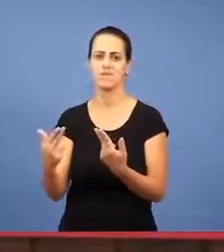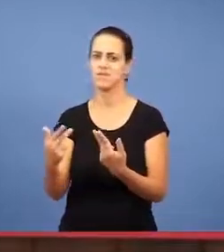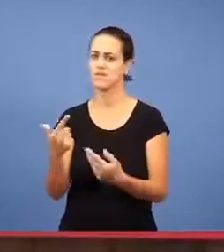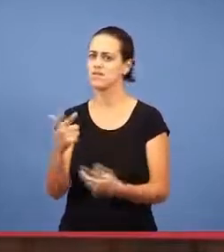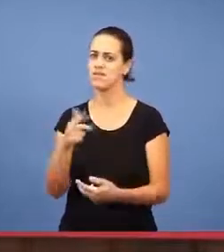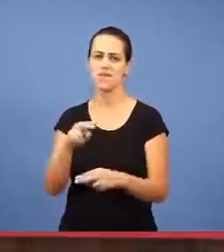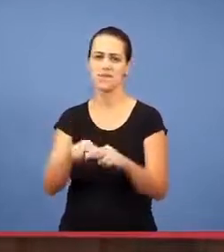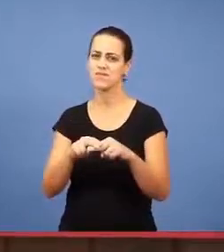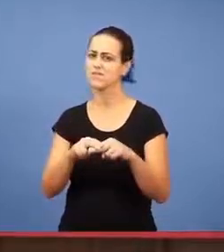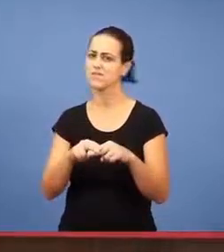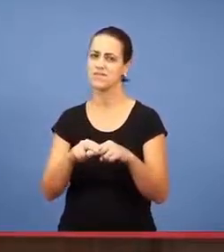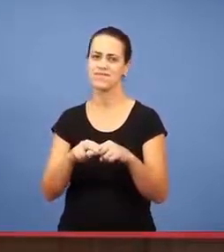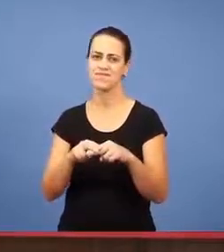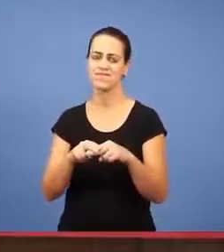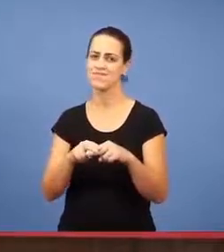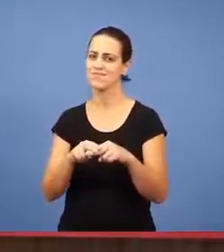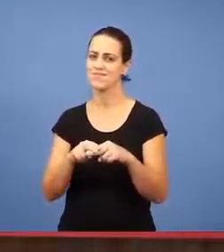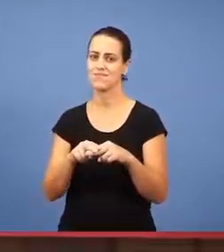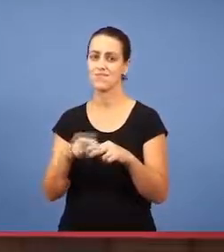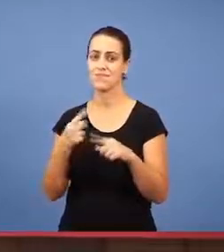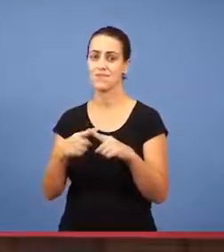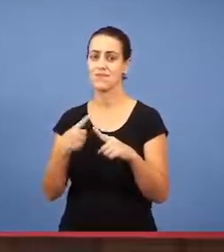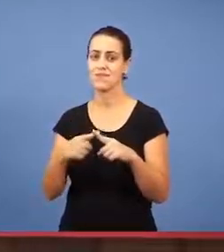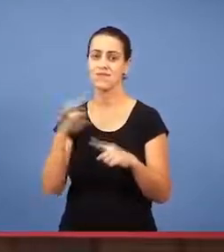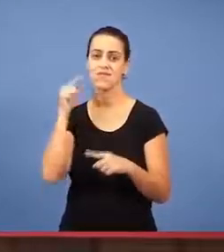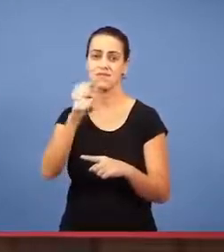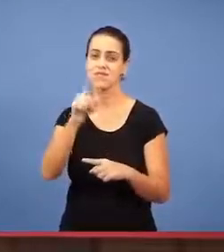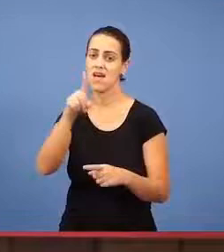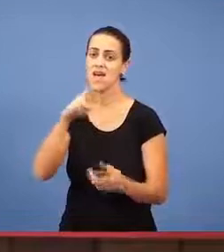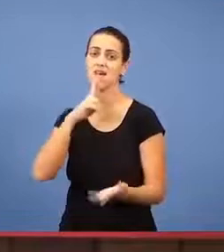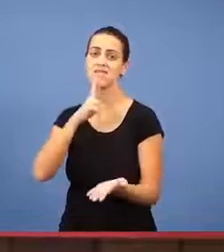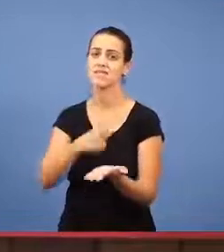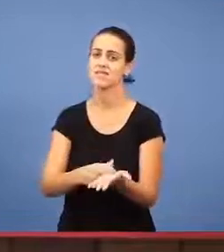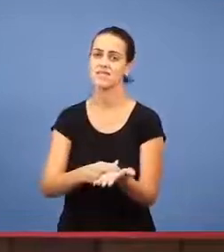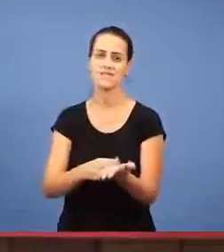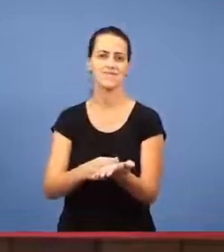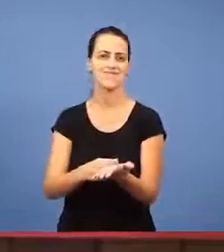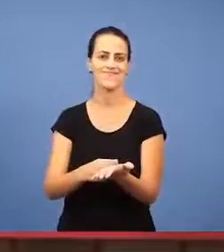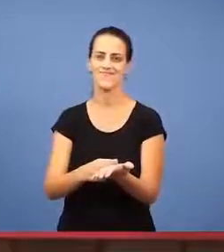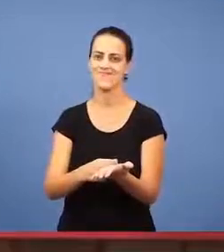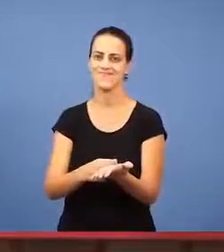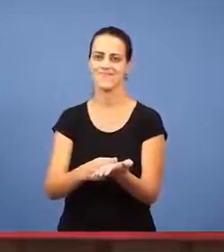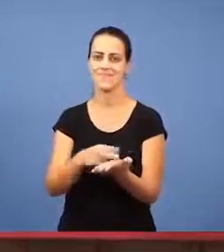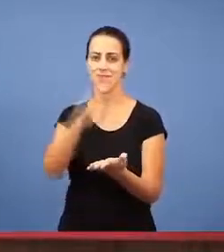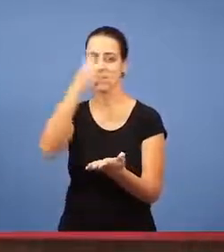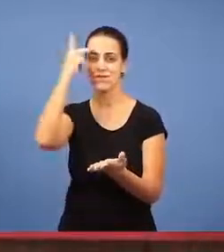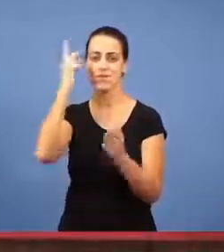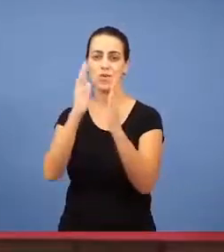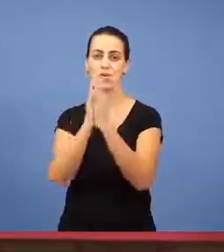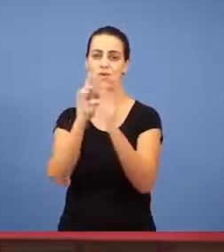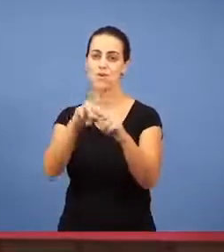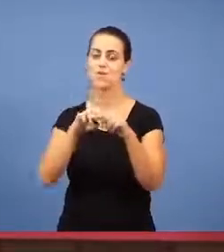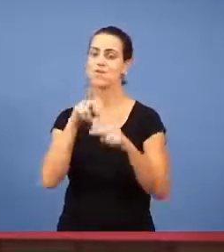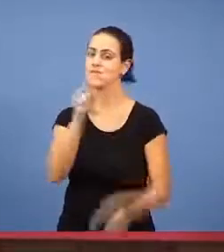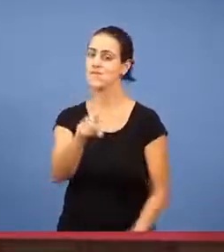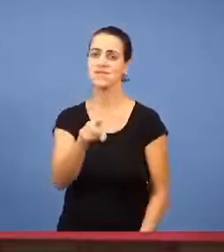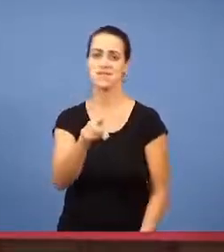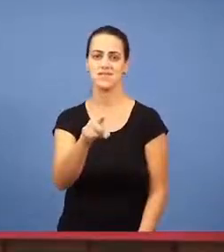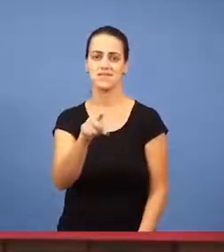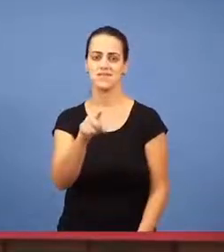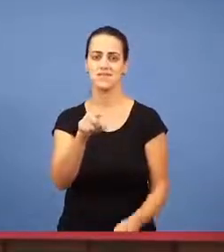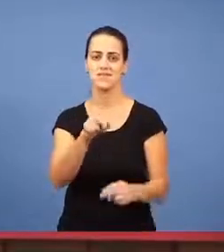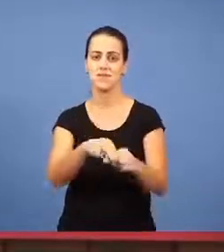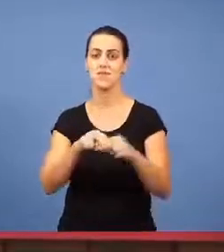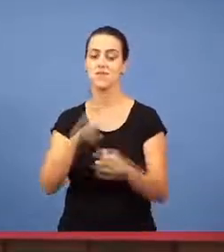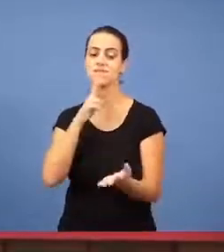There's no reason. So the prayer has to be, because you are the result of a prayer. You are home, everything's all right,